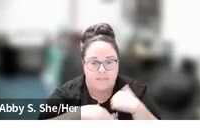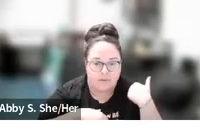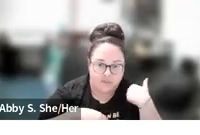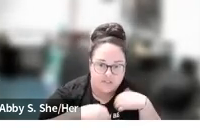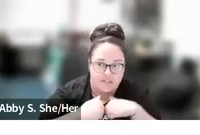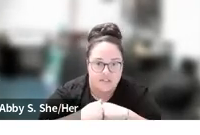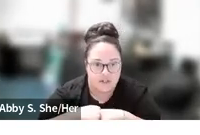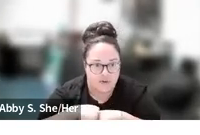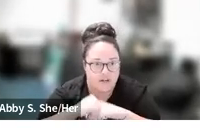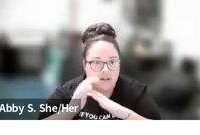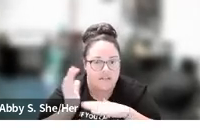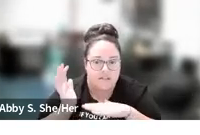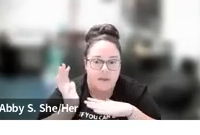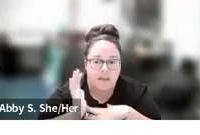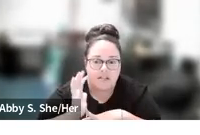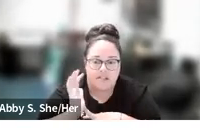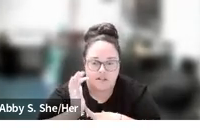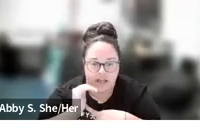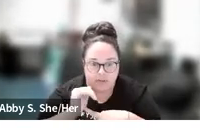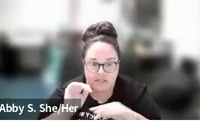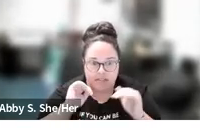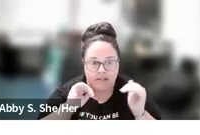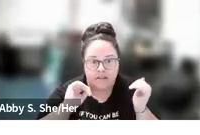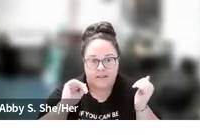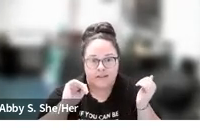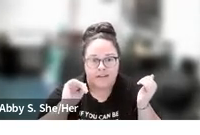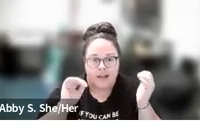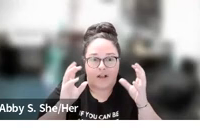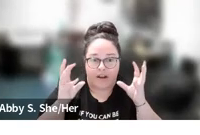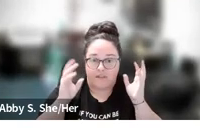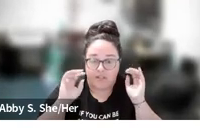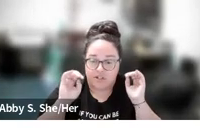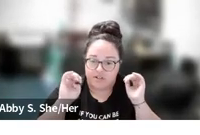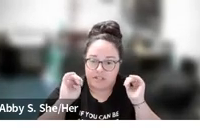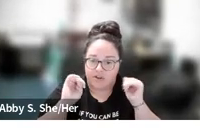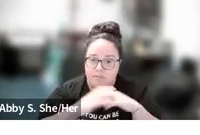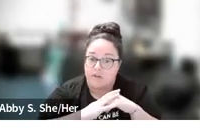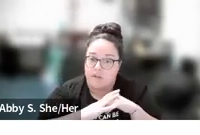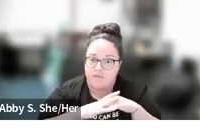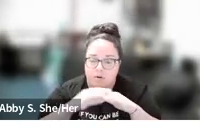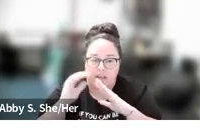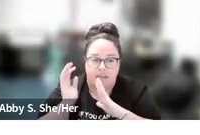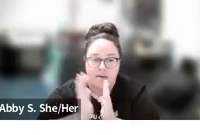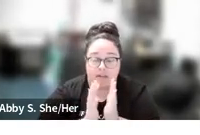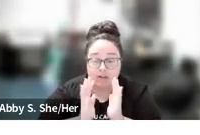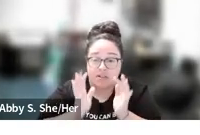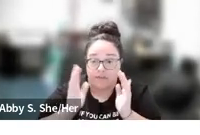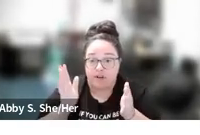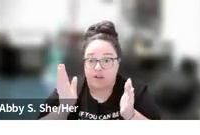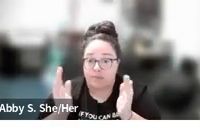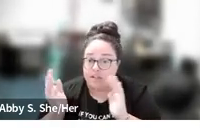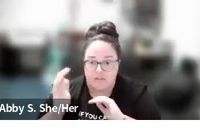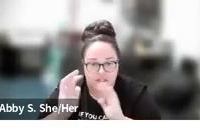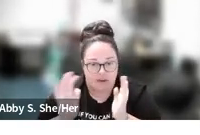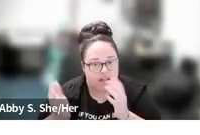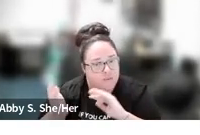of Apple versus Android, because depending on certain tablets, a lot of the features that you're going to be looking for, like they might look